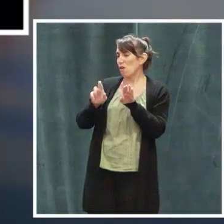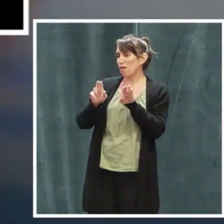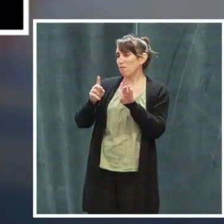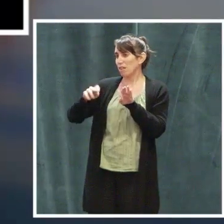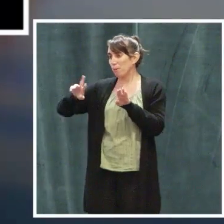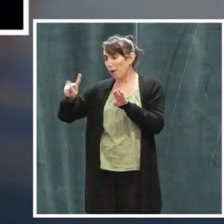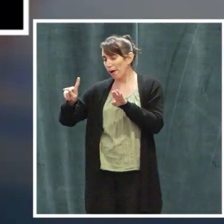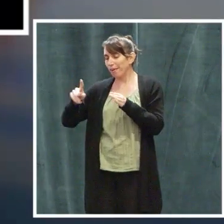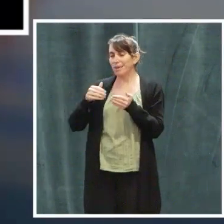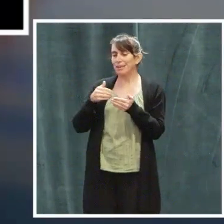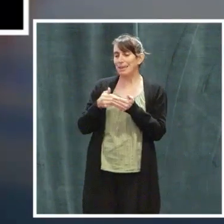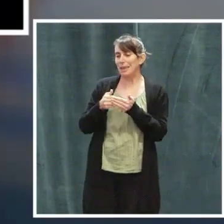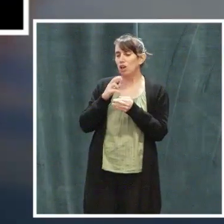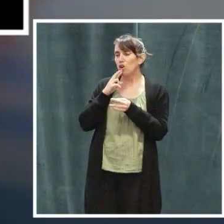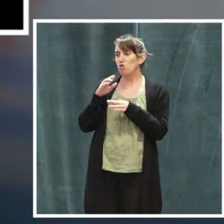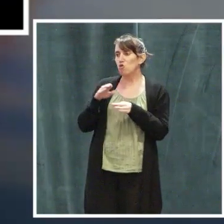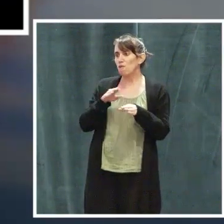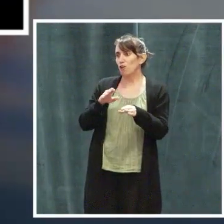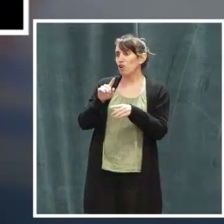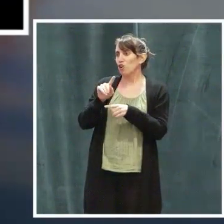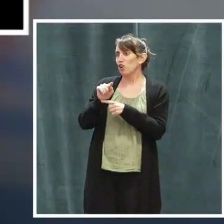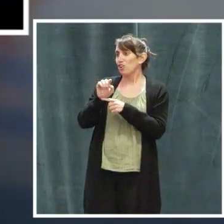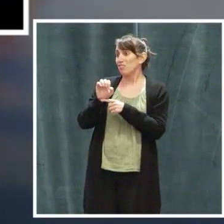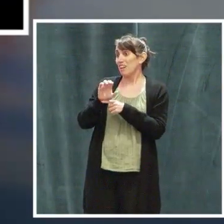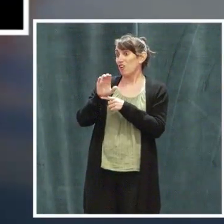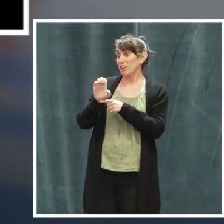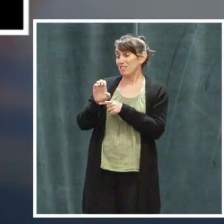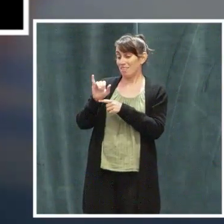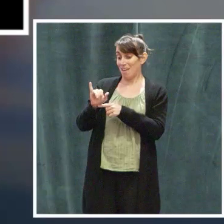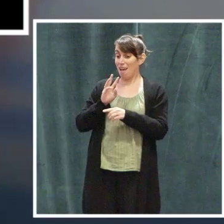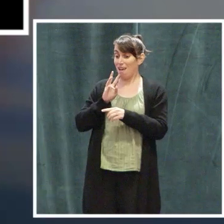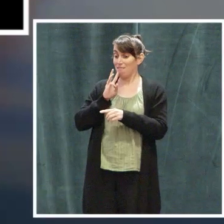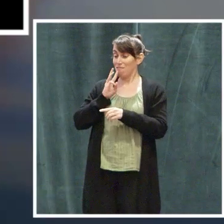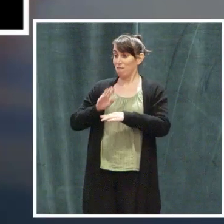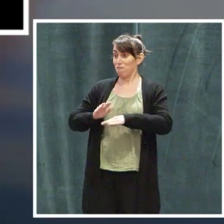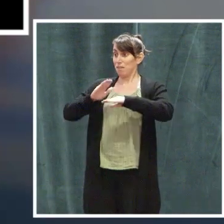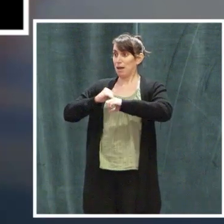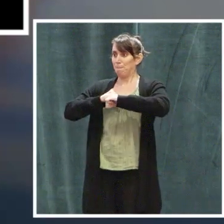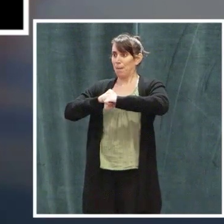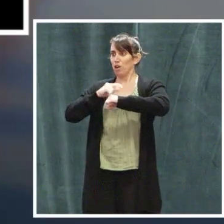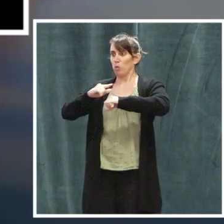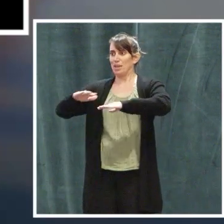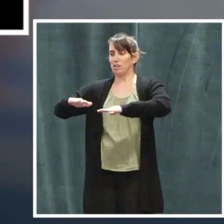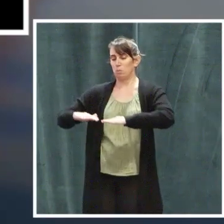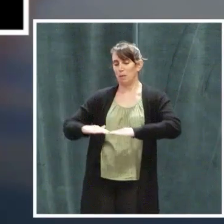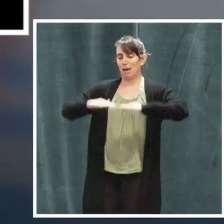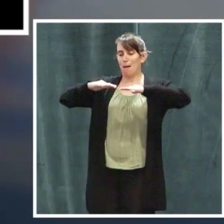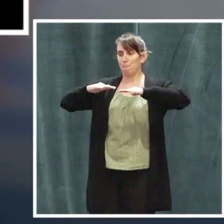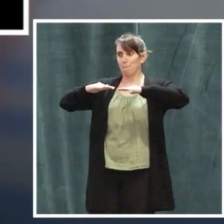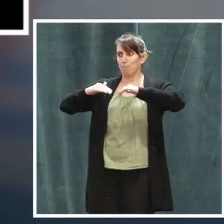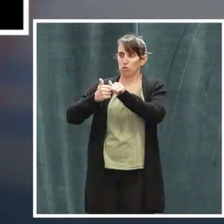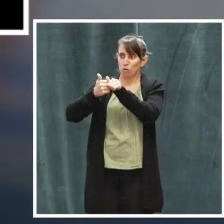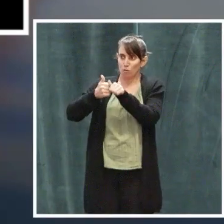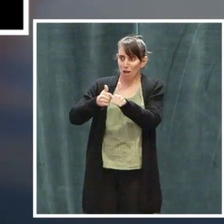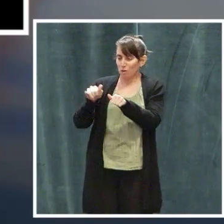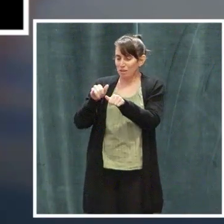up the flood barrier line, and we're essentially following the same line of the